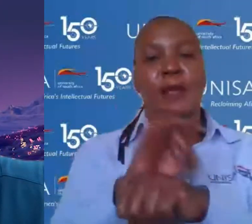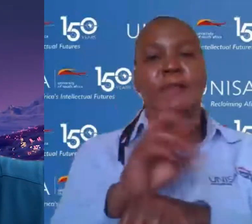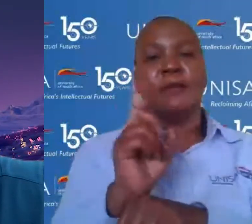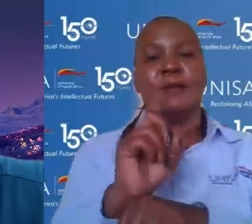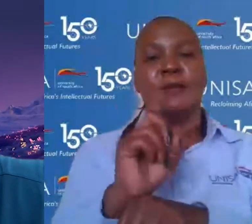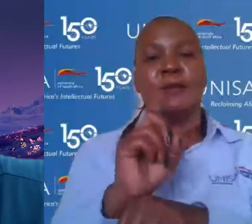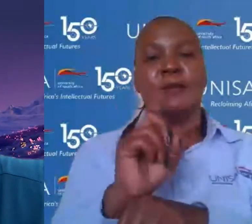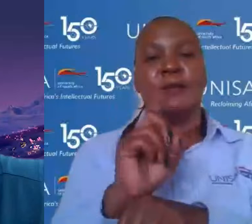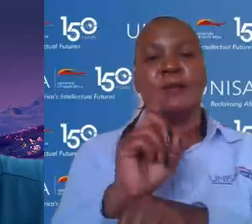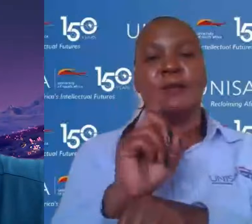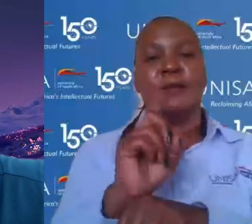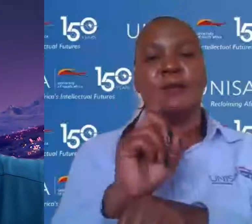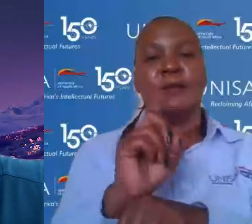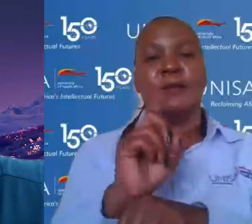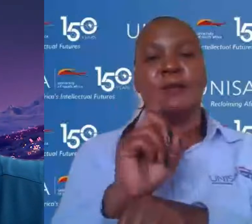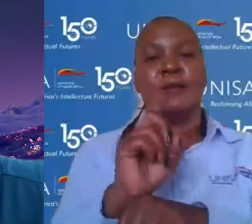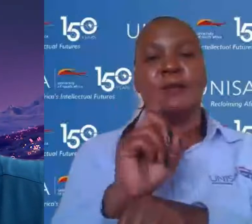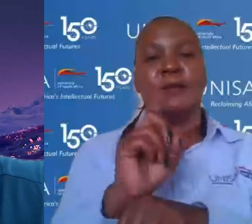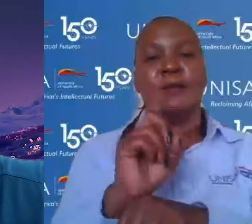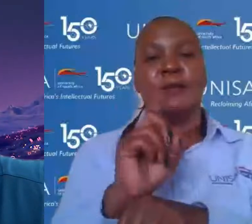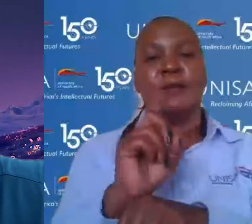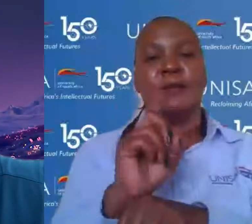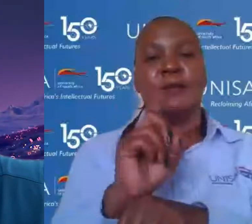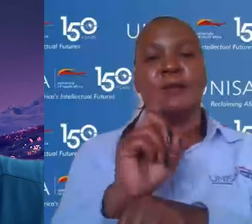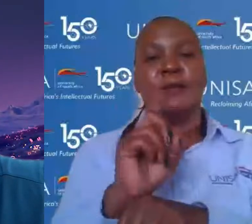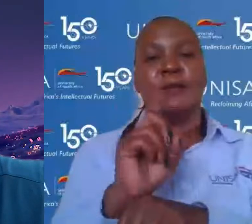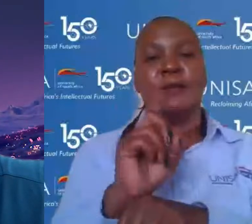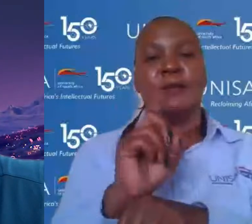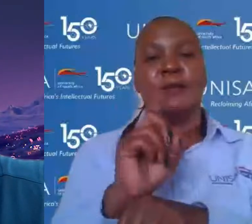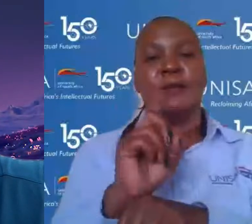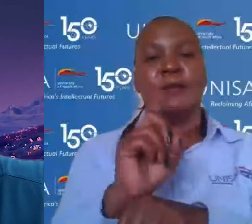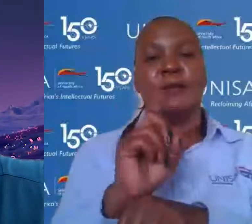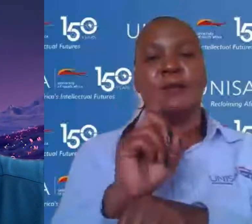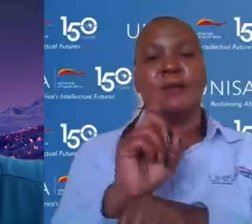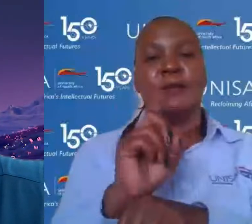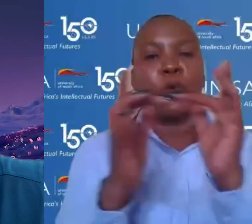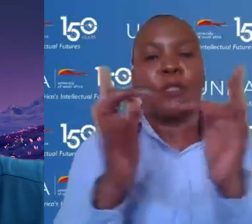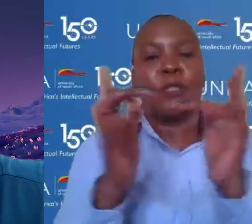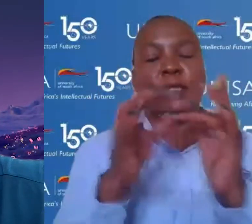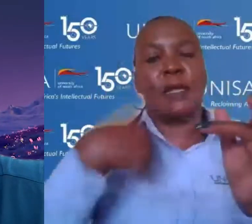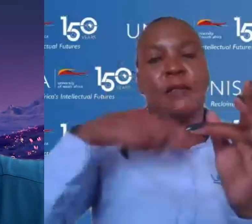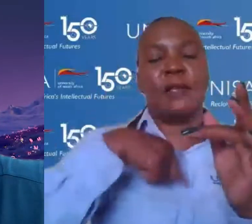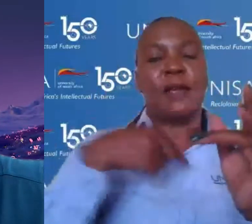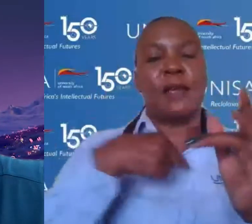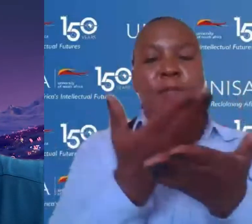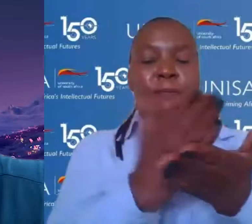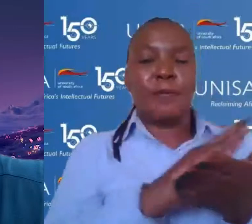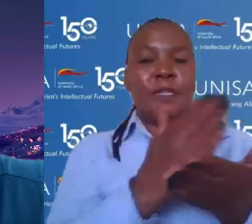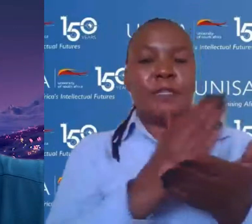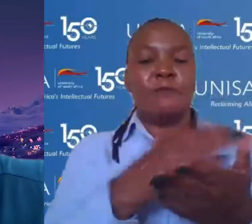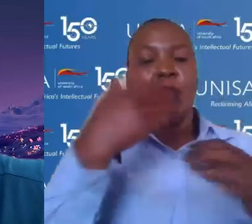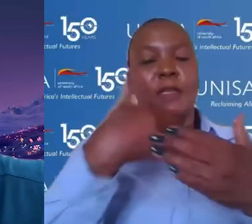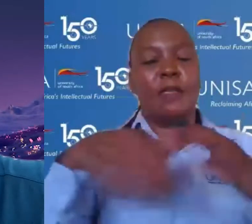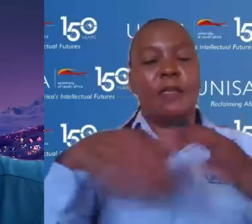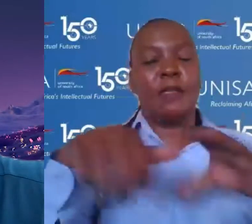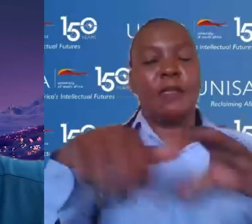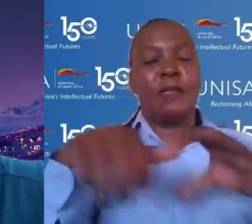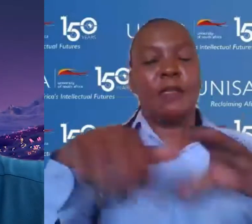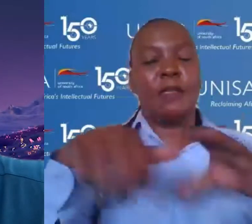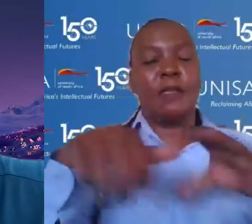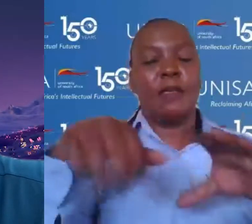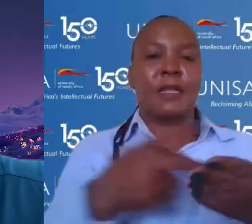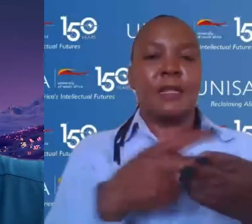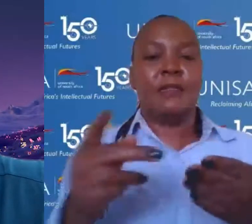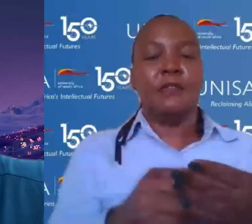either to check on the contact us page for an email address that can direct you there. And